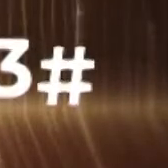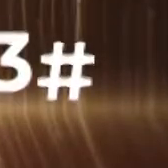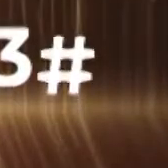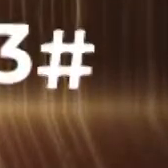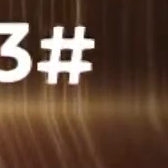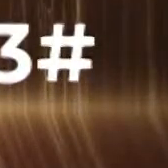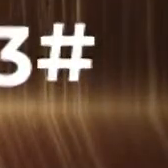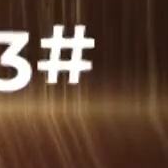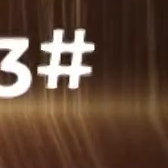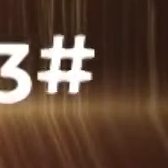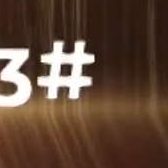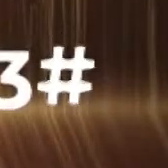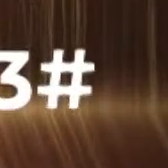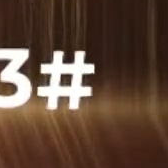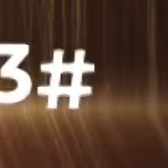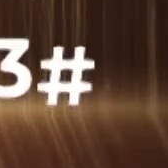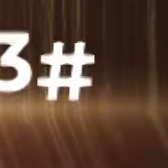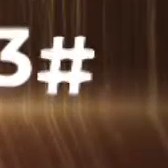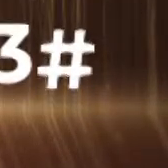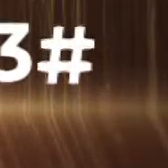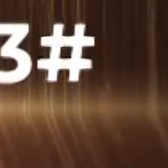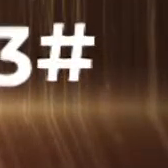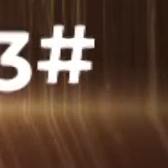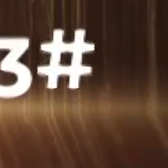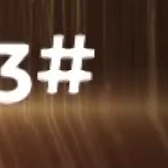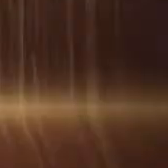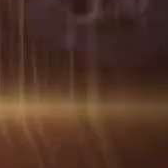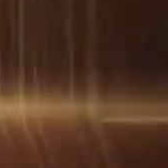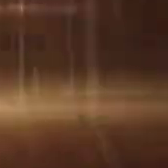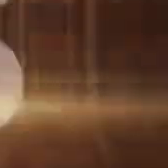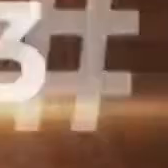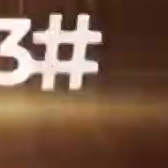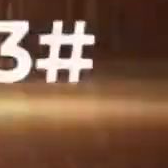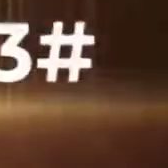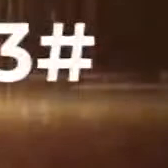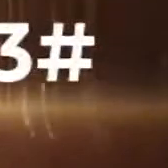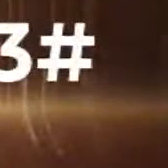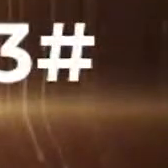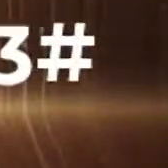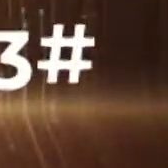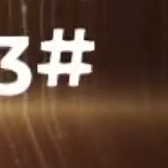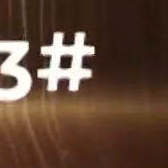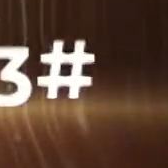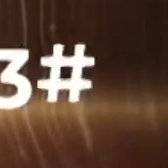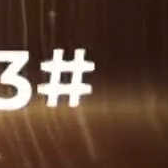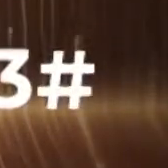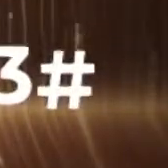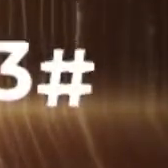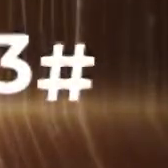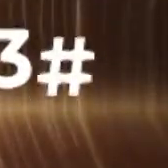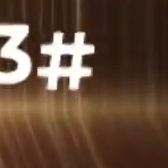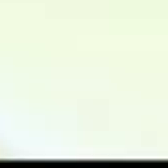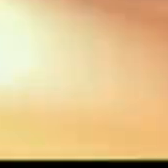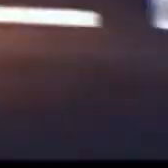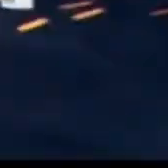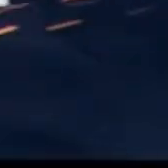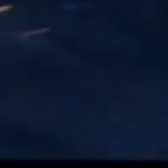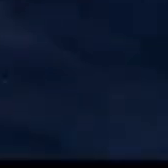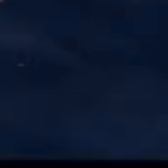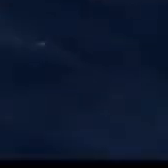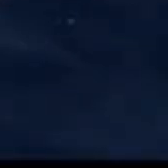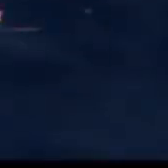bonyeza *811 *963#. Bonyeza *811 *963#.